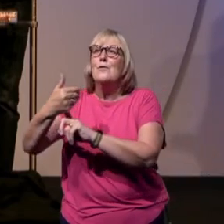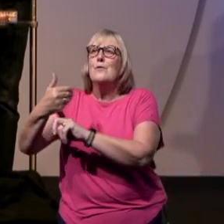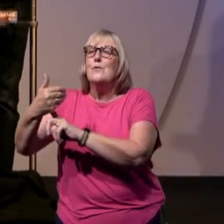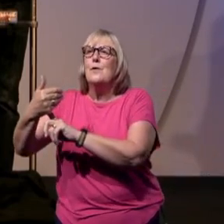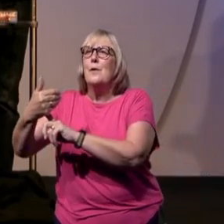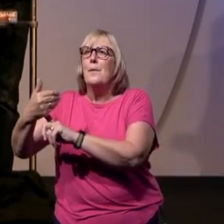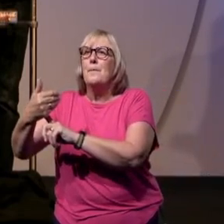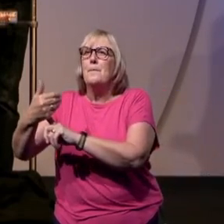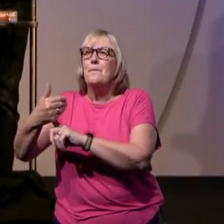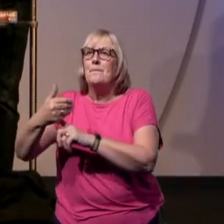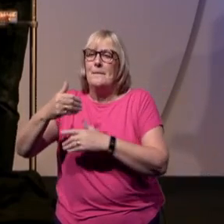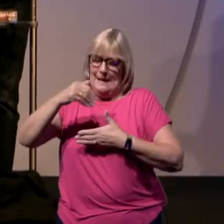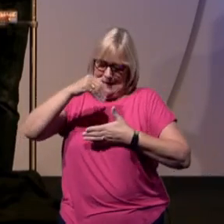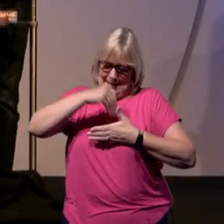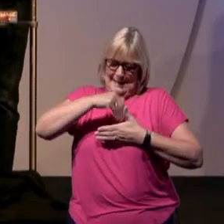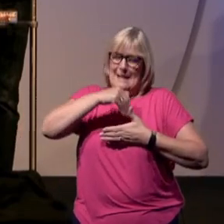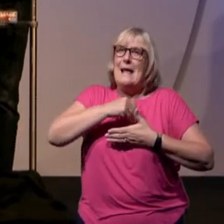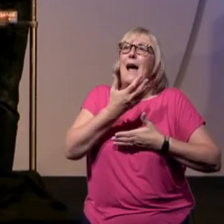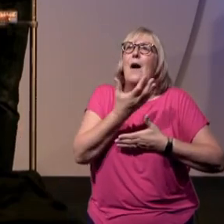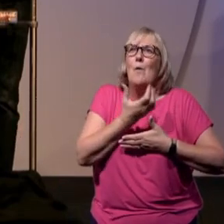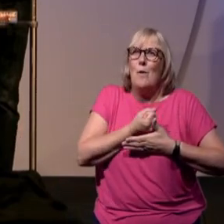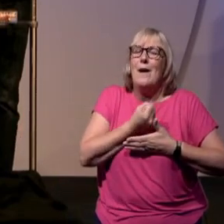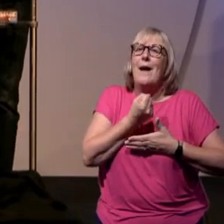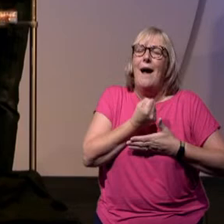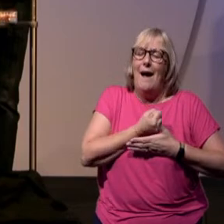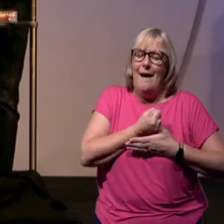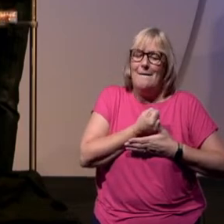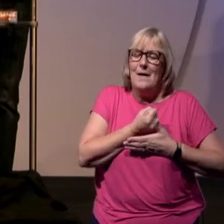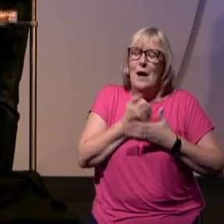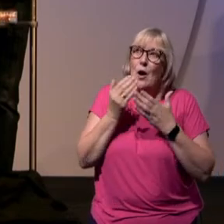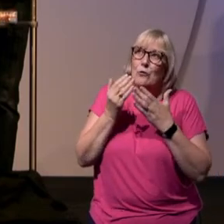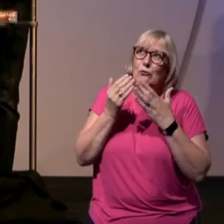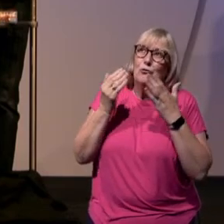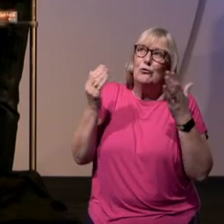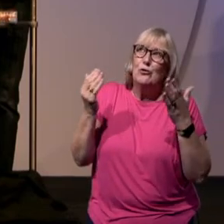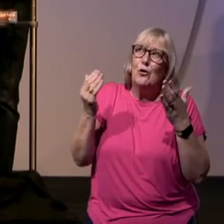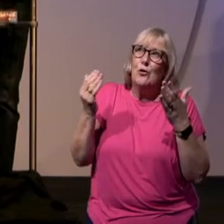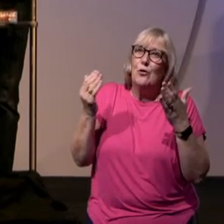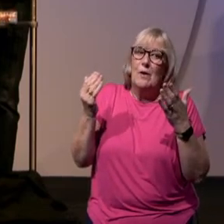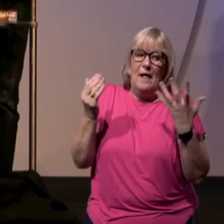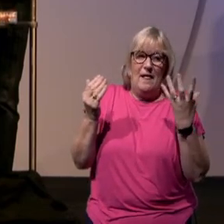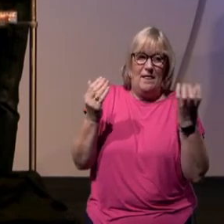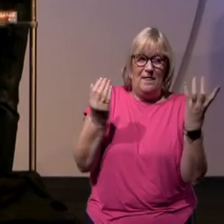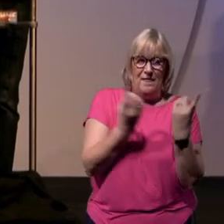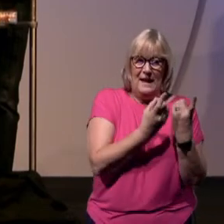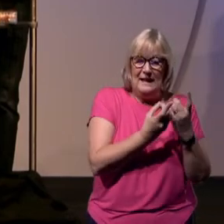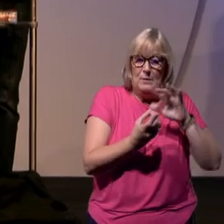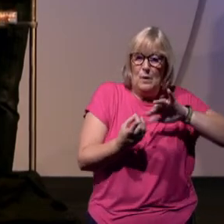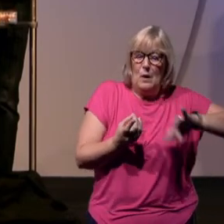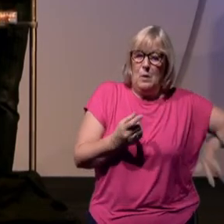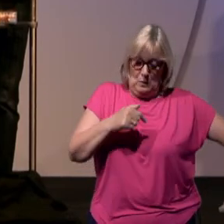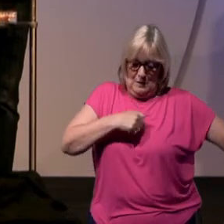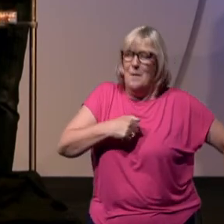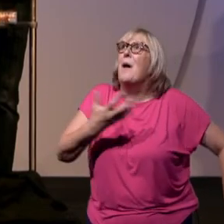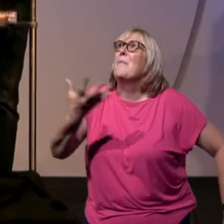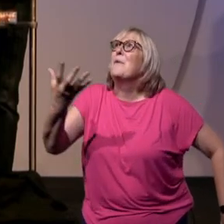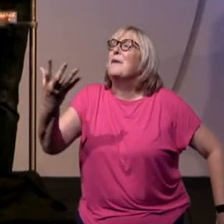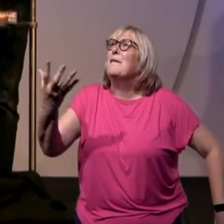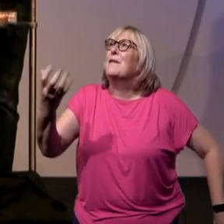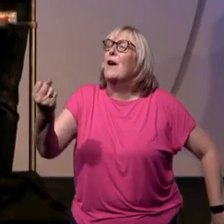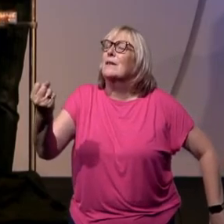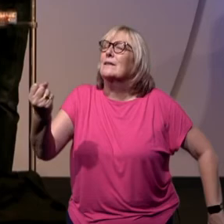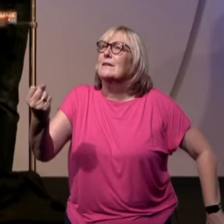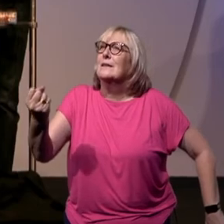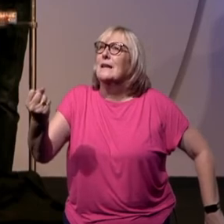concealed in the heart of having be revealed in the losing of things, though many of us can't